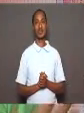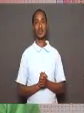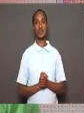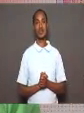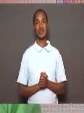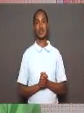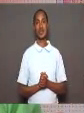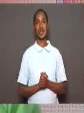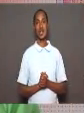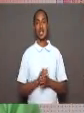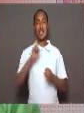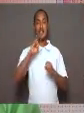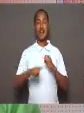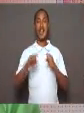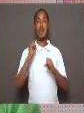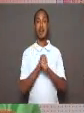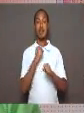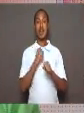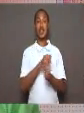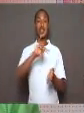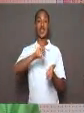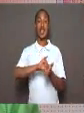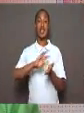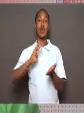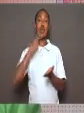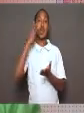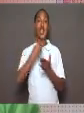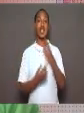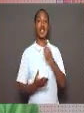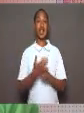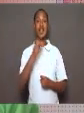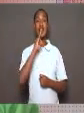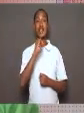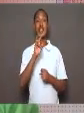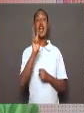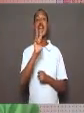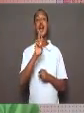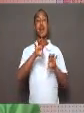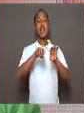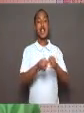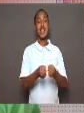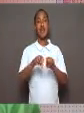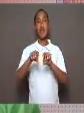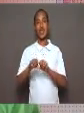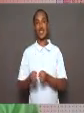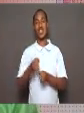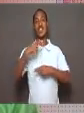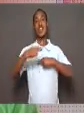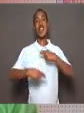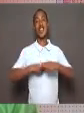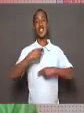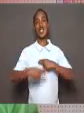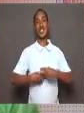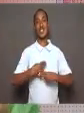The final preparation of salt we will discuss is the double decomposition